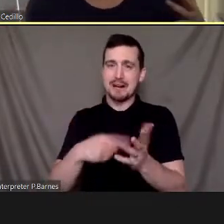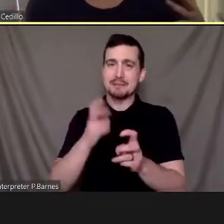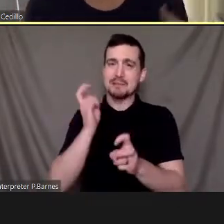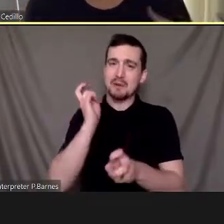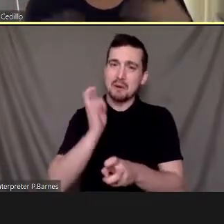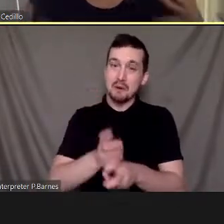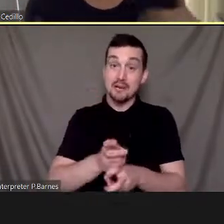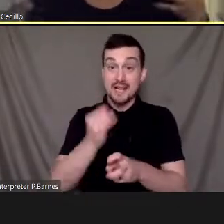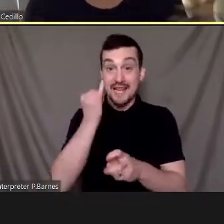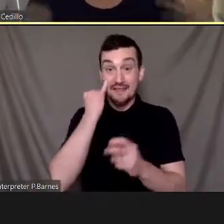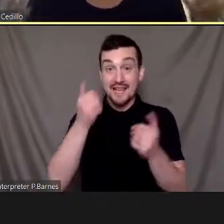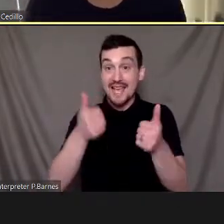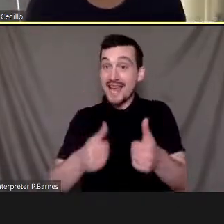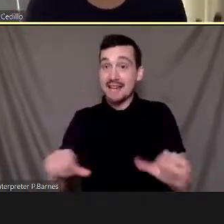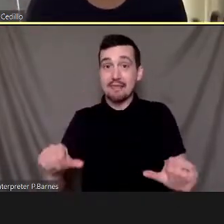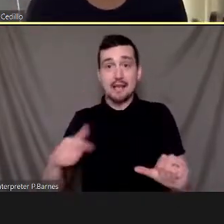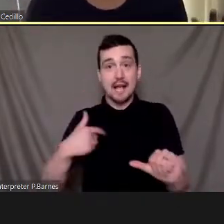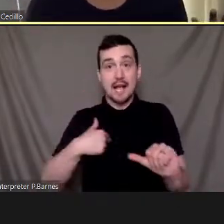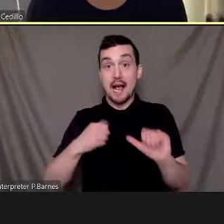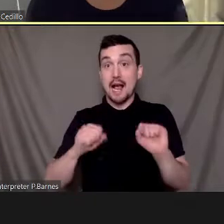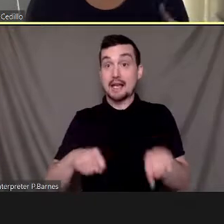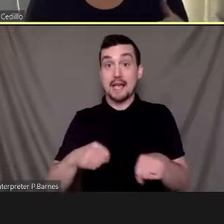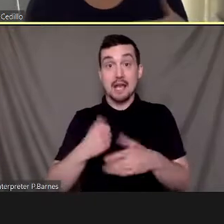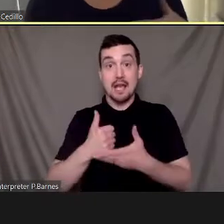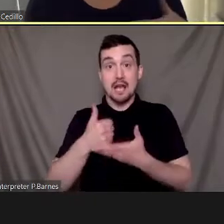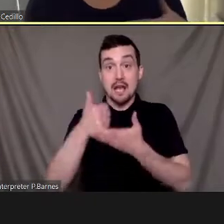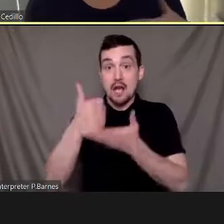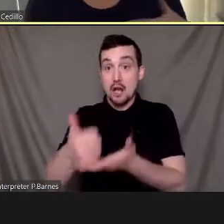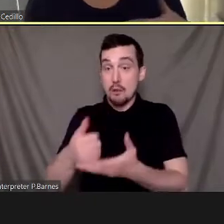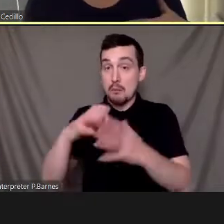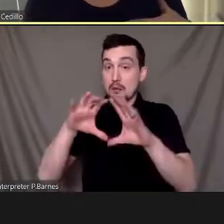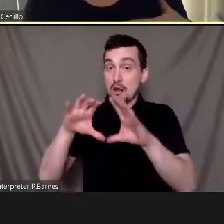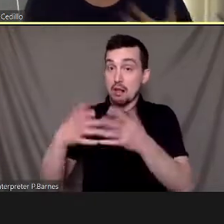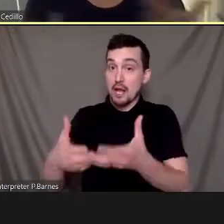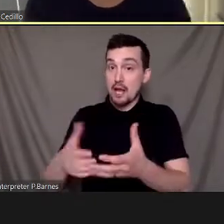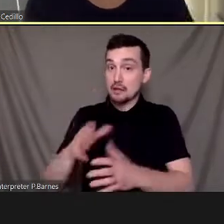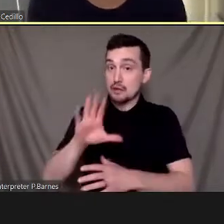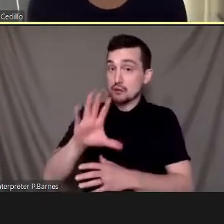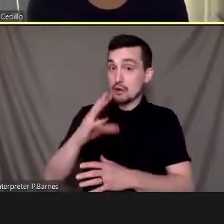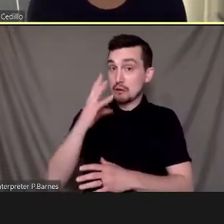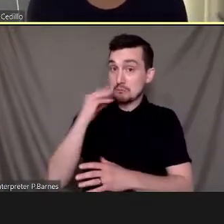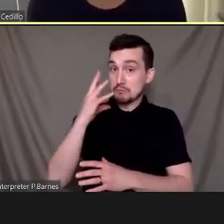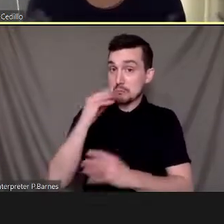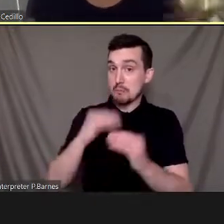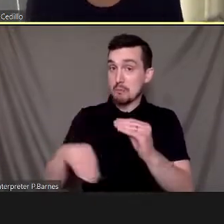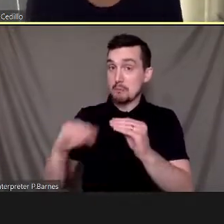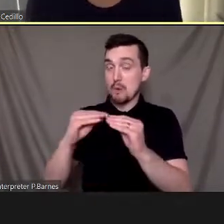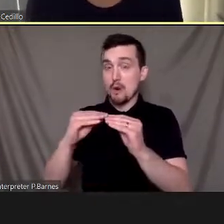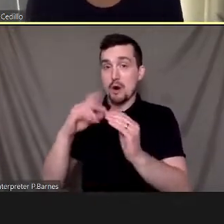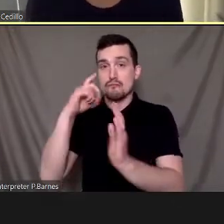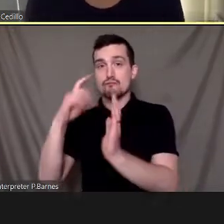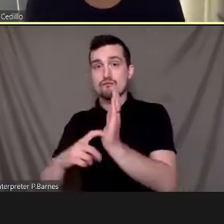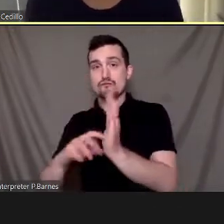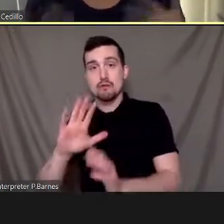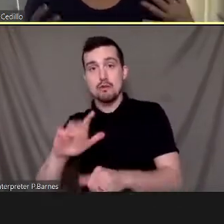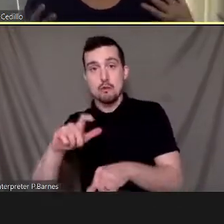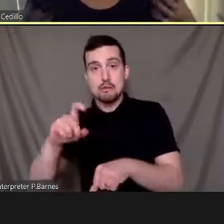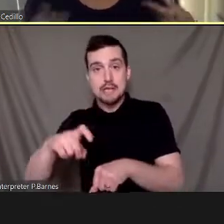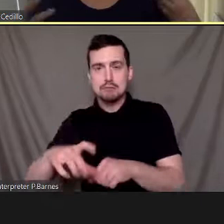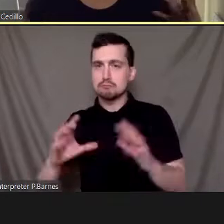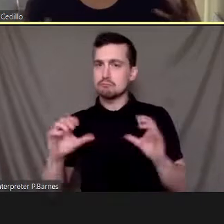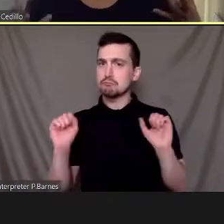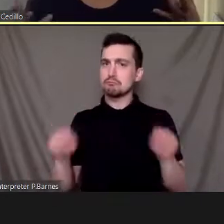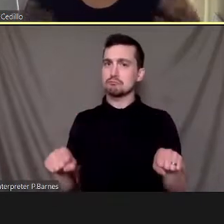there's anything that I can do to make class more receptive to your needs, we can do that, you know,